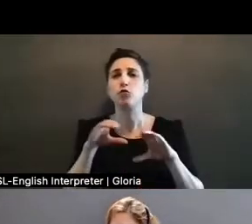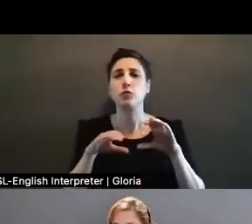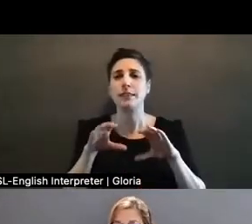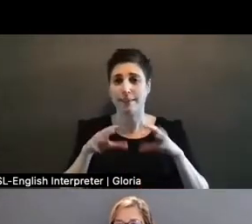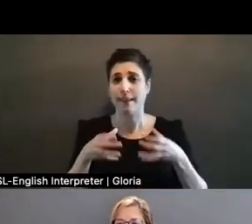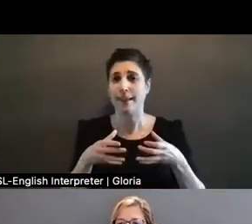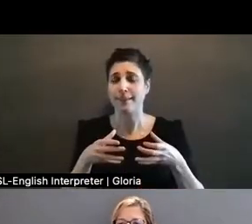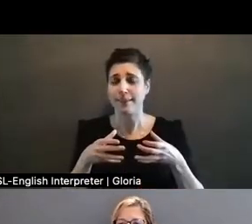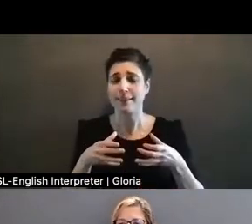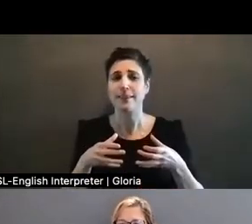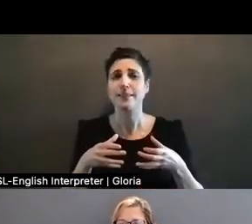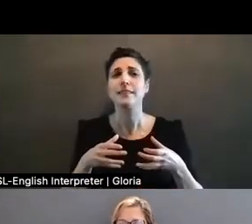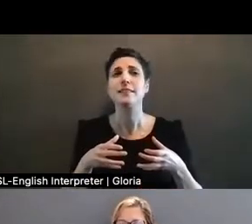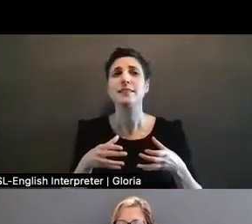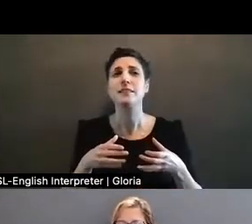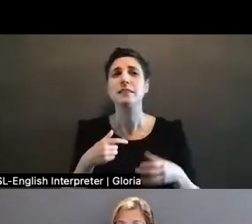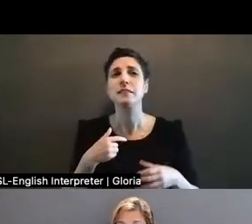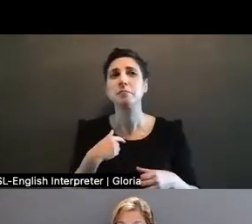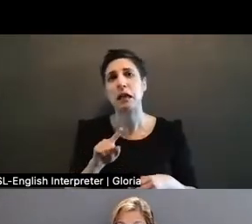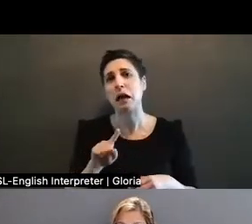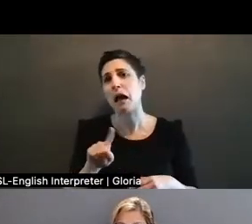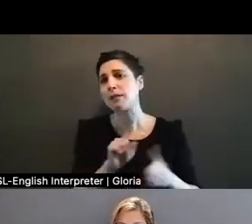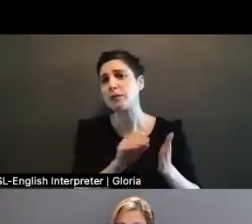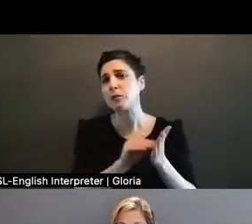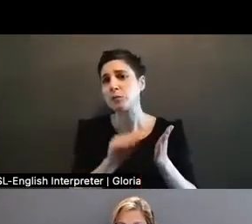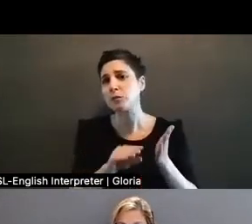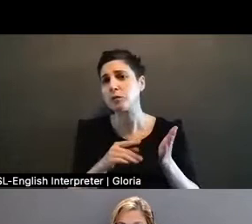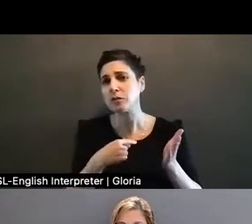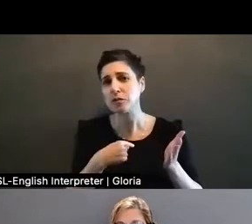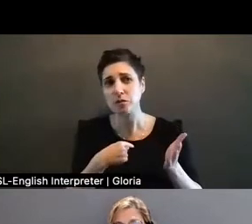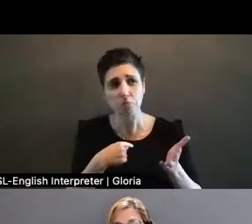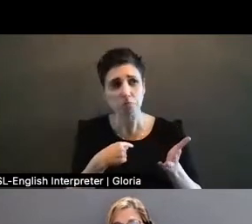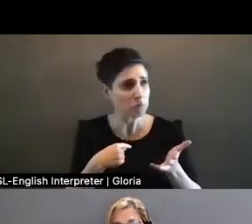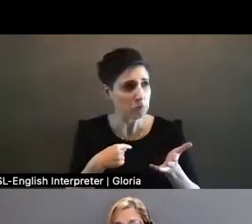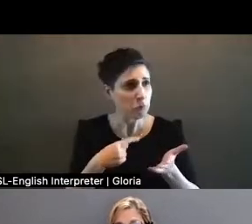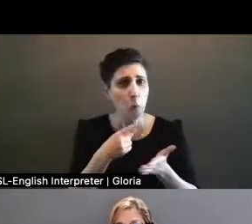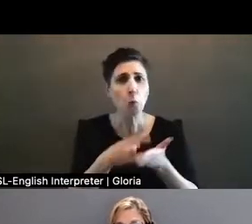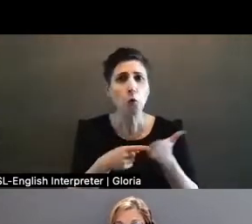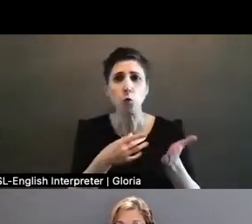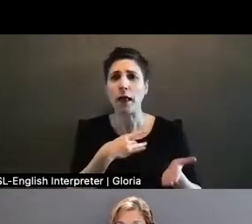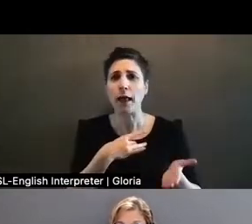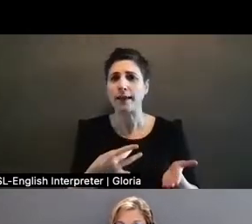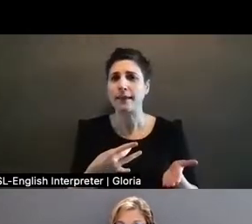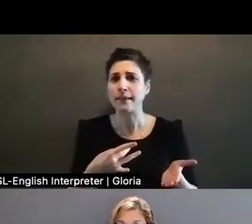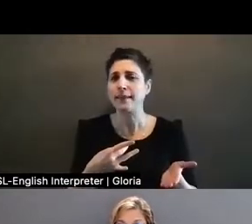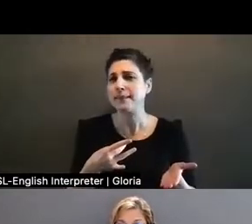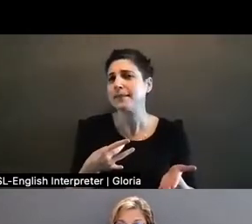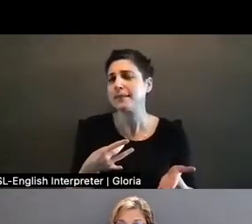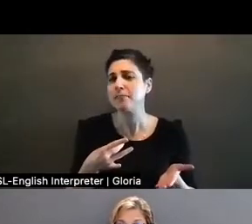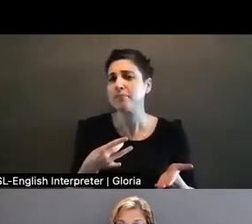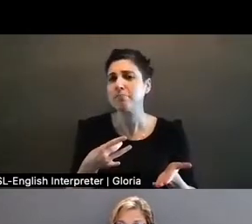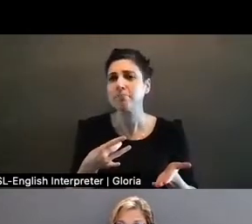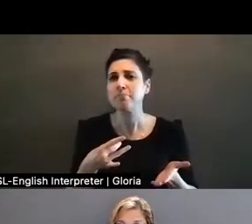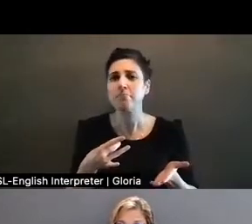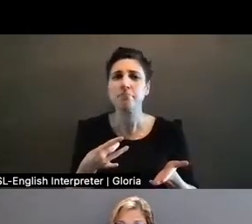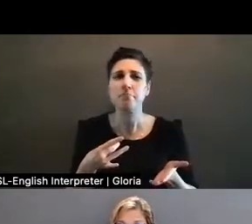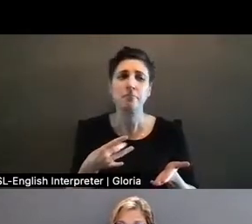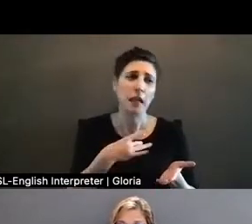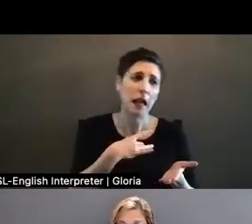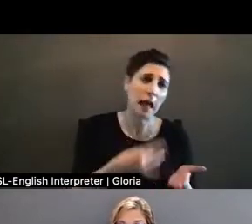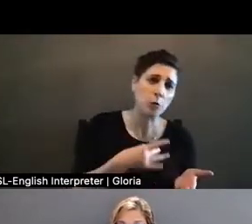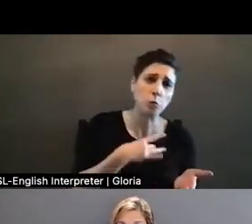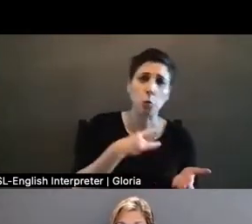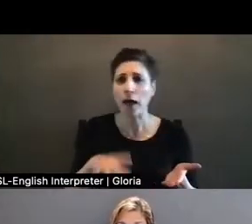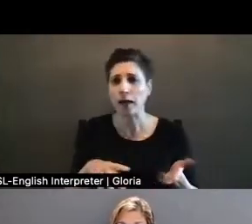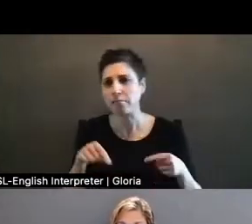about, and the question was just, you know, what do you like about what do you like about seminar? What do you not like about seminar?